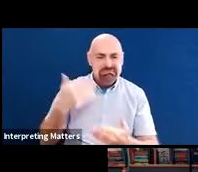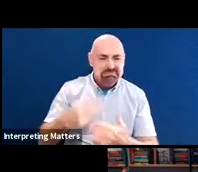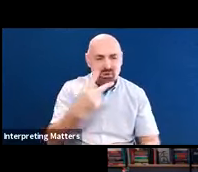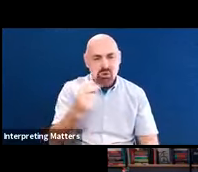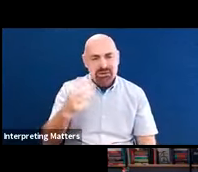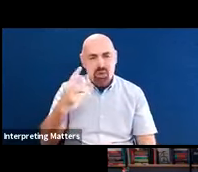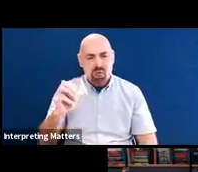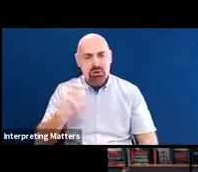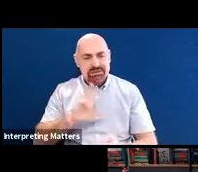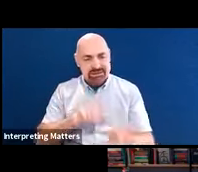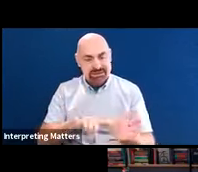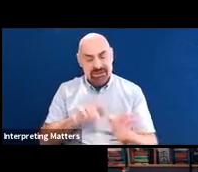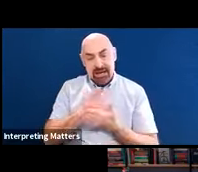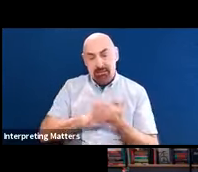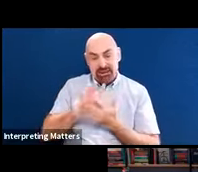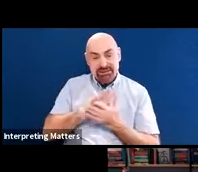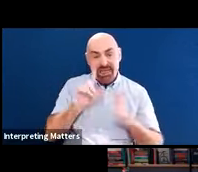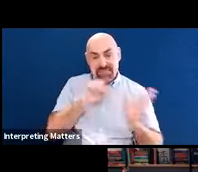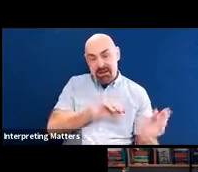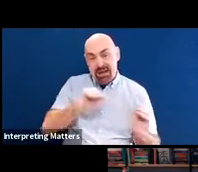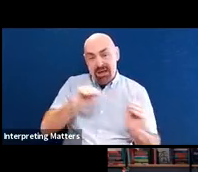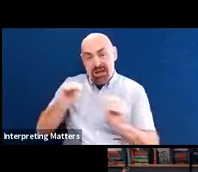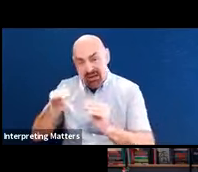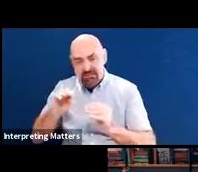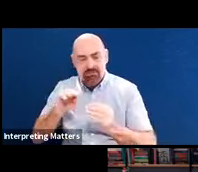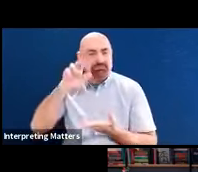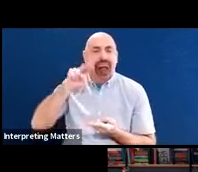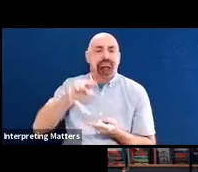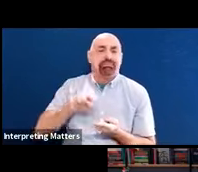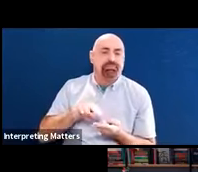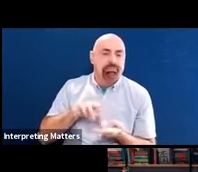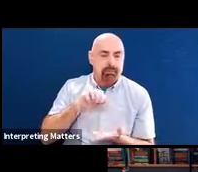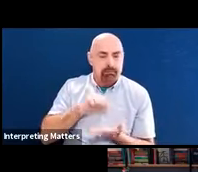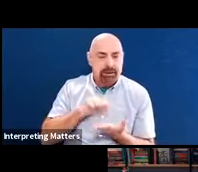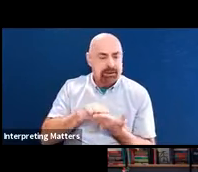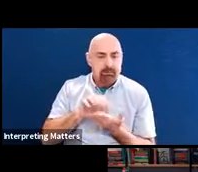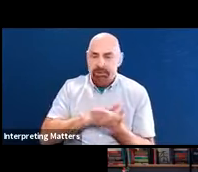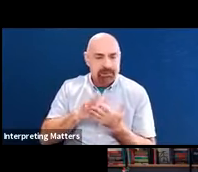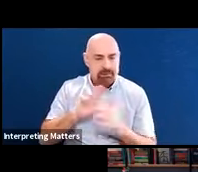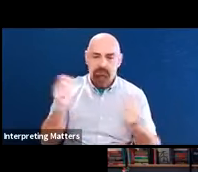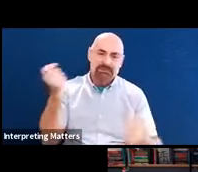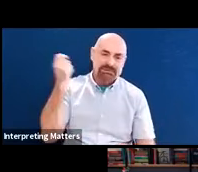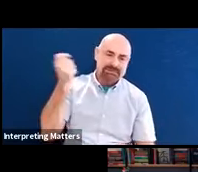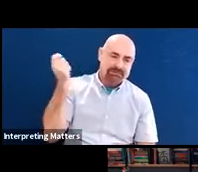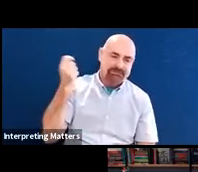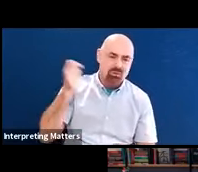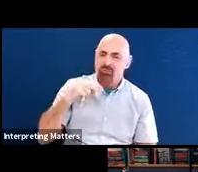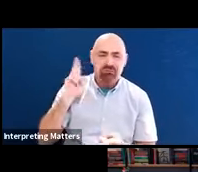less money to play with to try and do that. And again, although there is